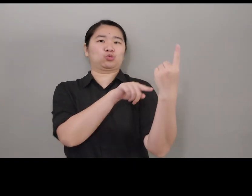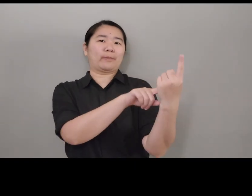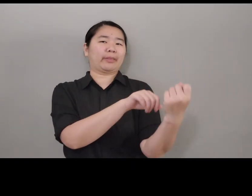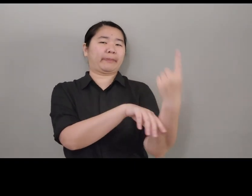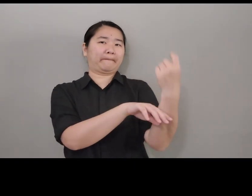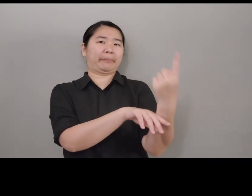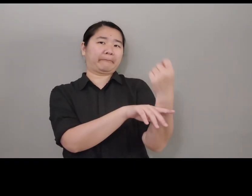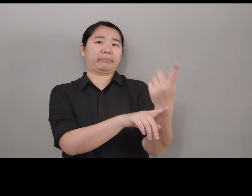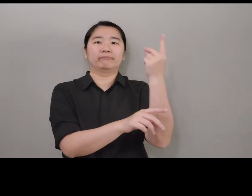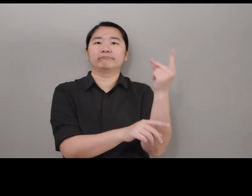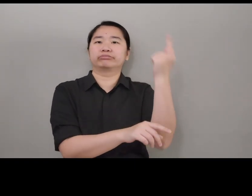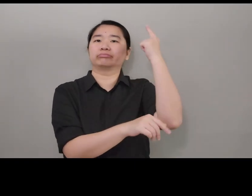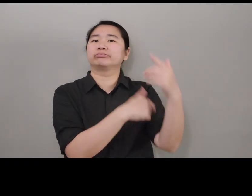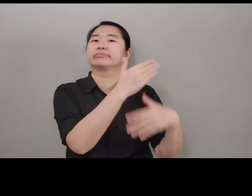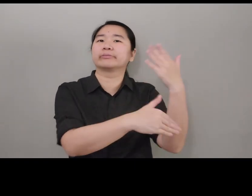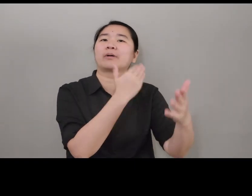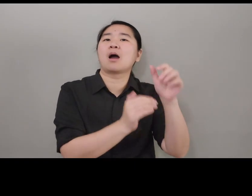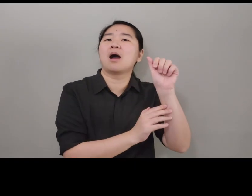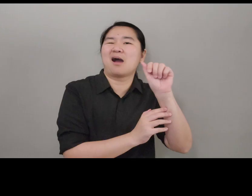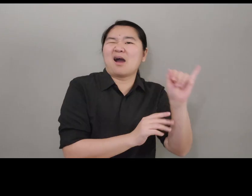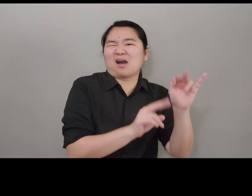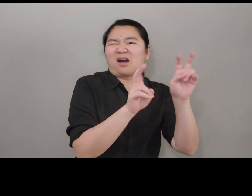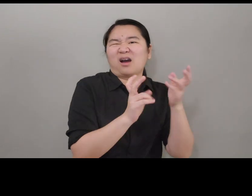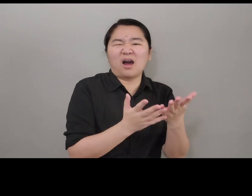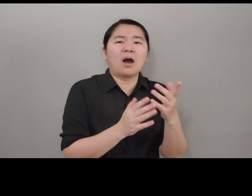catches about 30 to 40% of the errors.